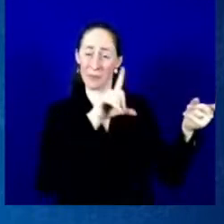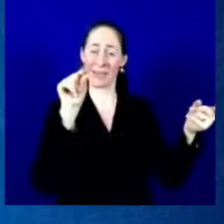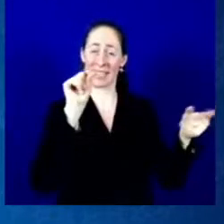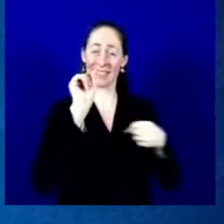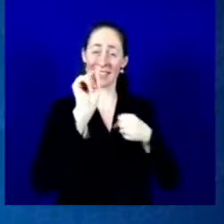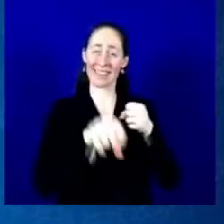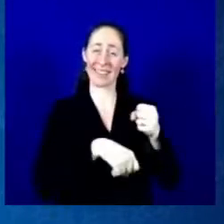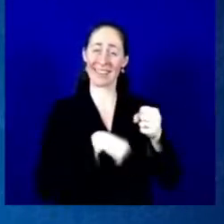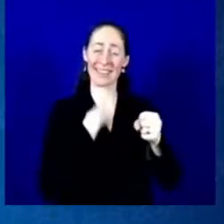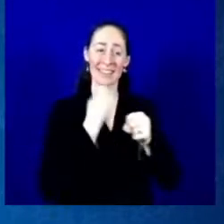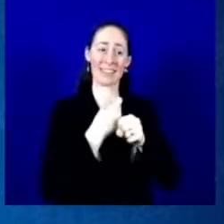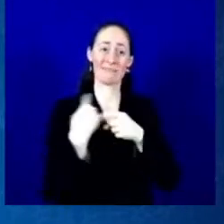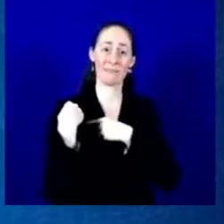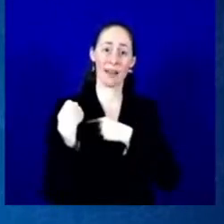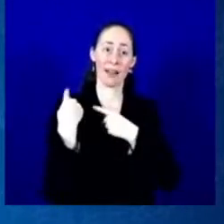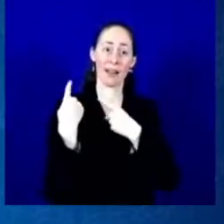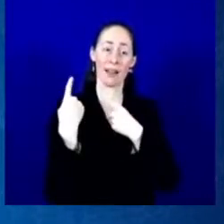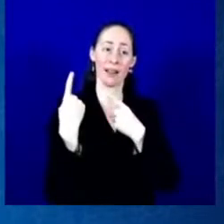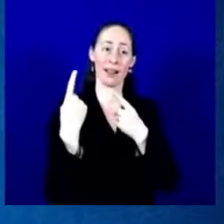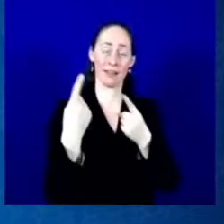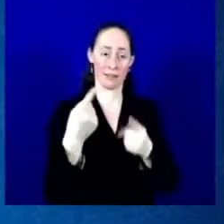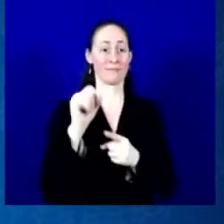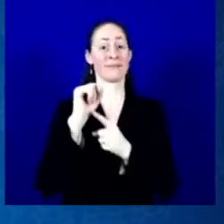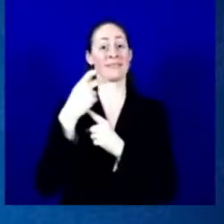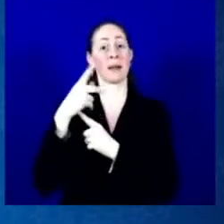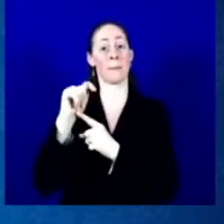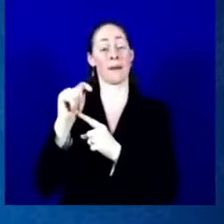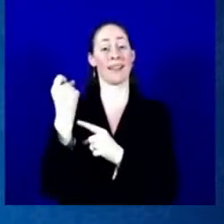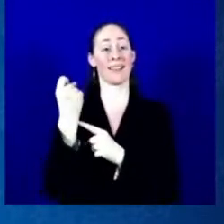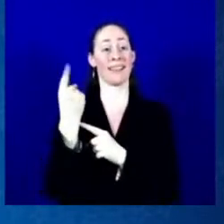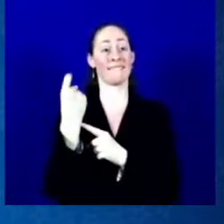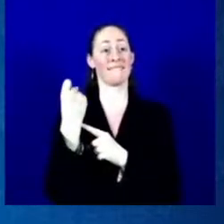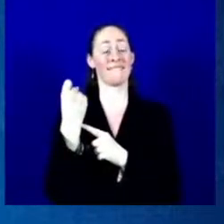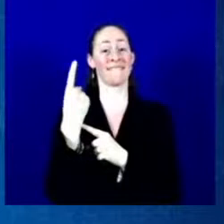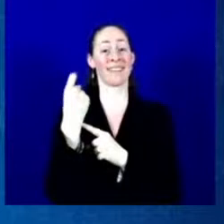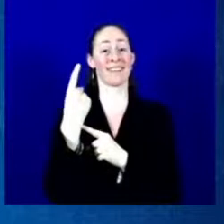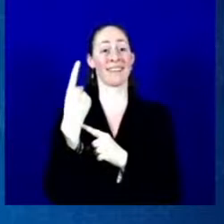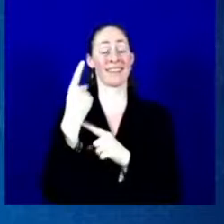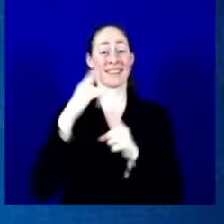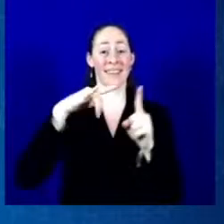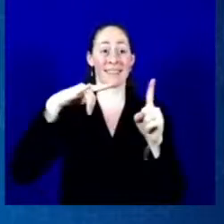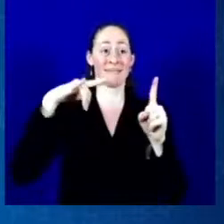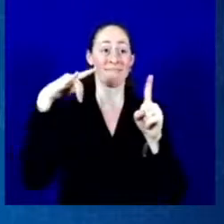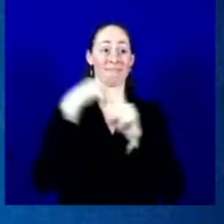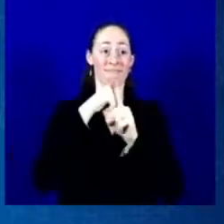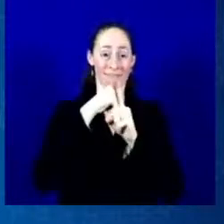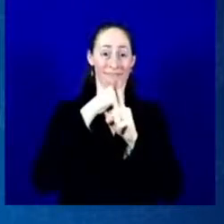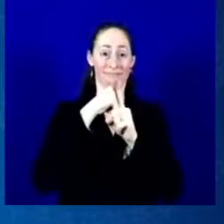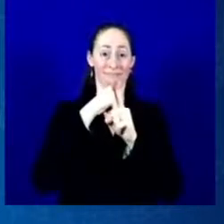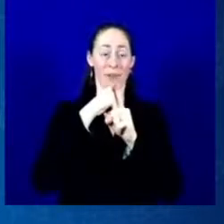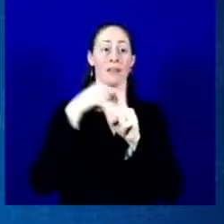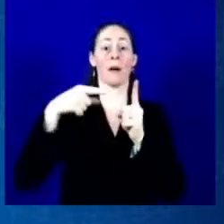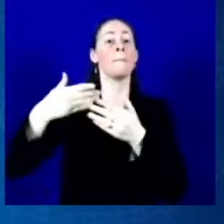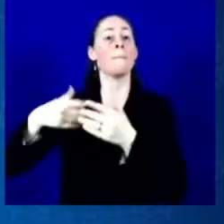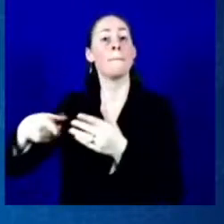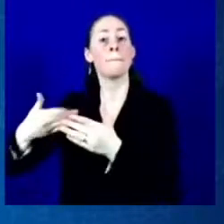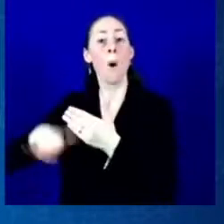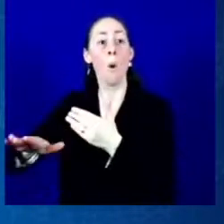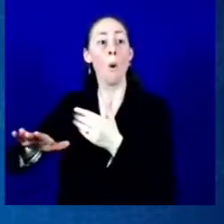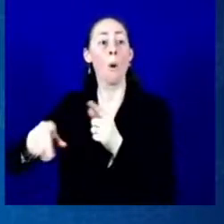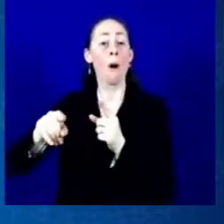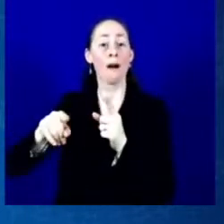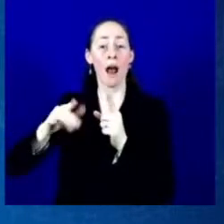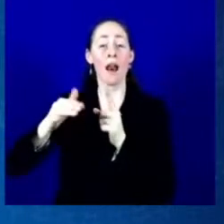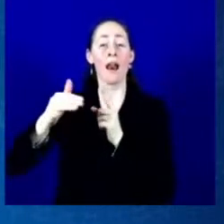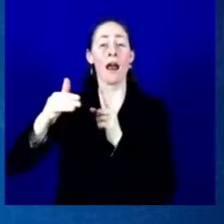9/11. The war in Afghanistan, as we remember the debates here, were never meant to be multi-generational undertakings